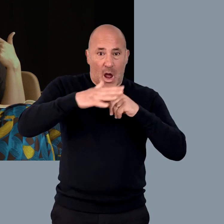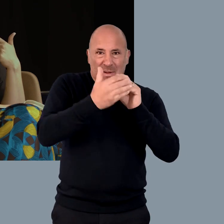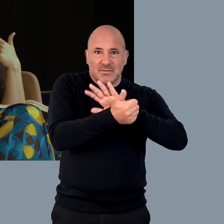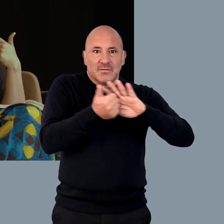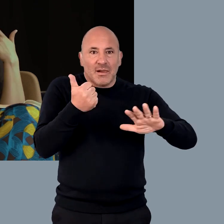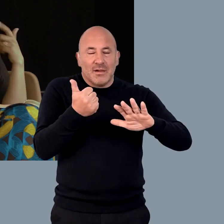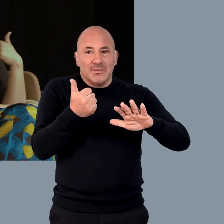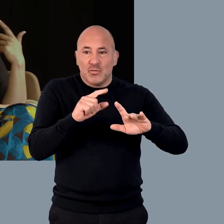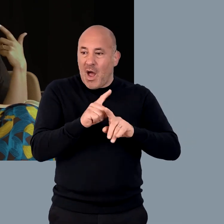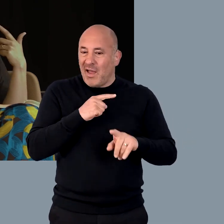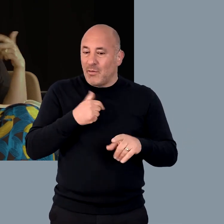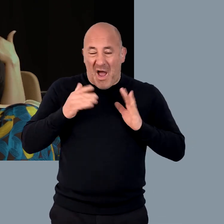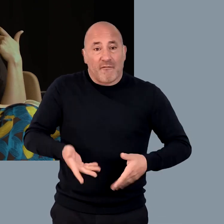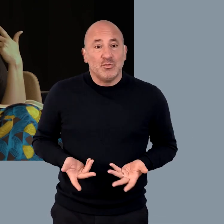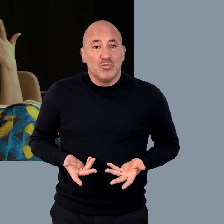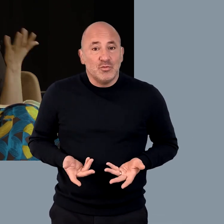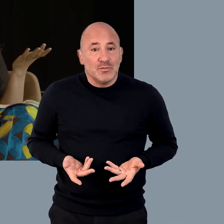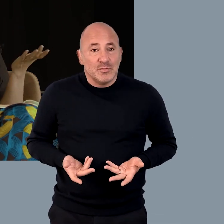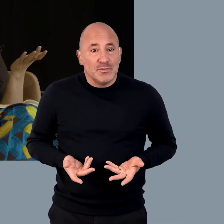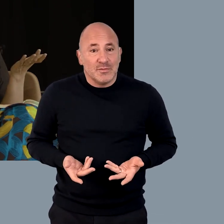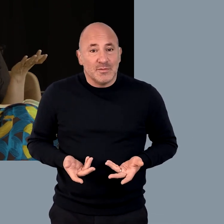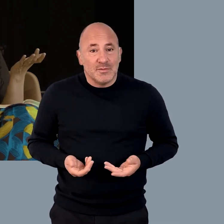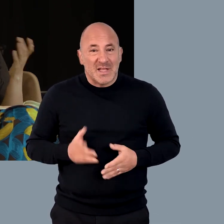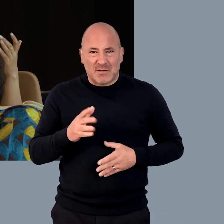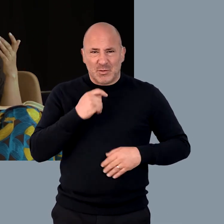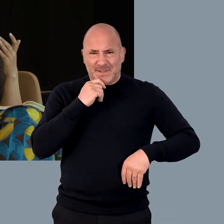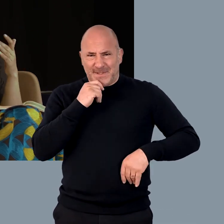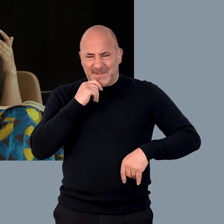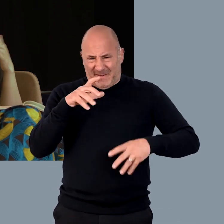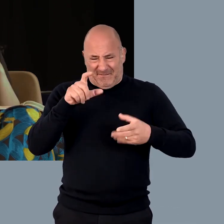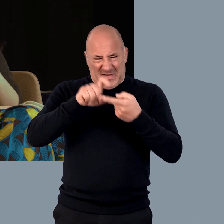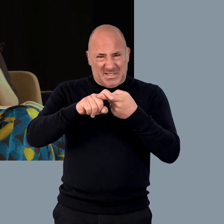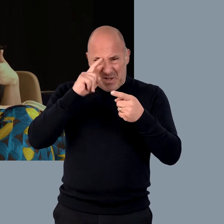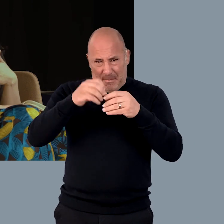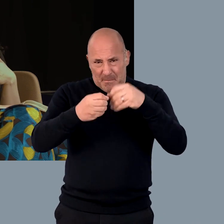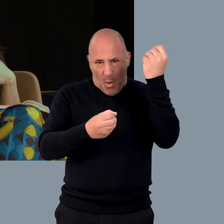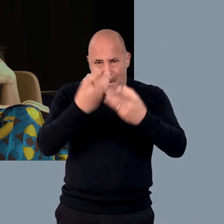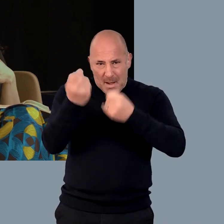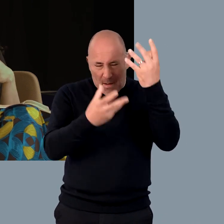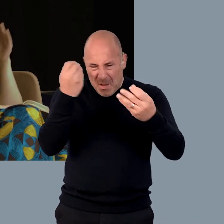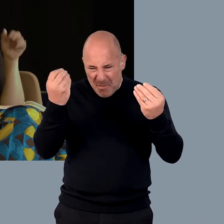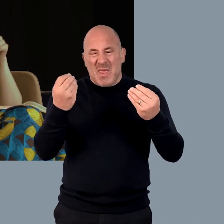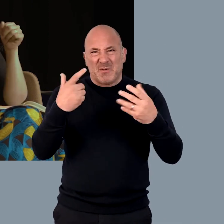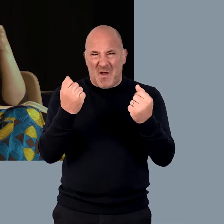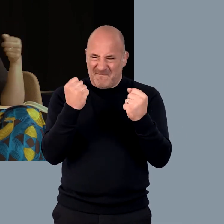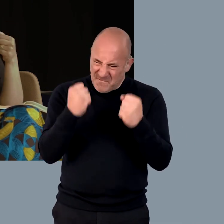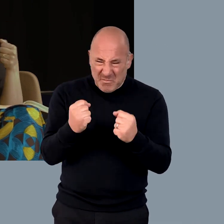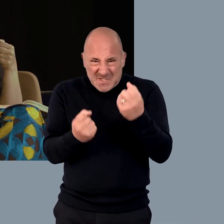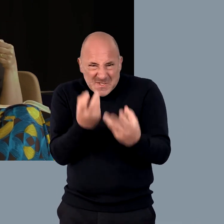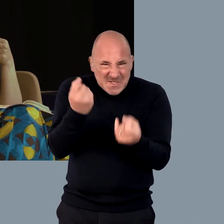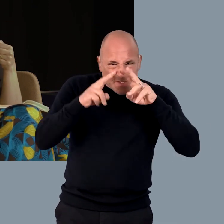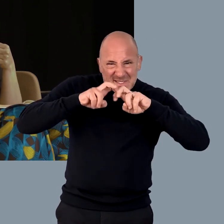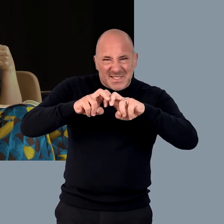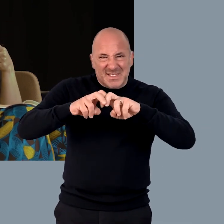and curiosity are actual kind of environmental skills, because that's what you've got to do. You've got to kind of untangle it and then be